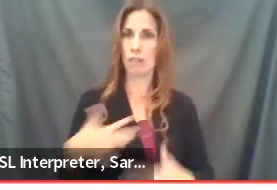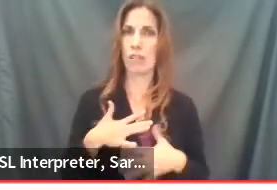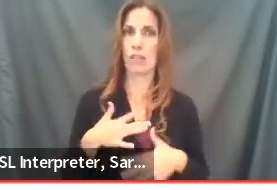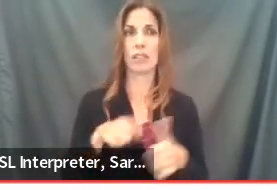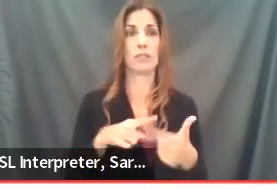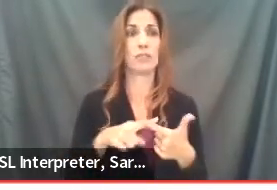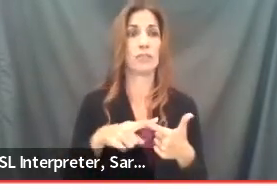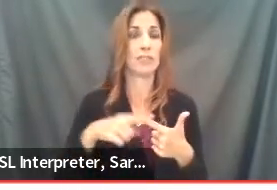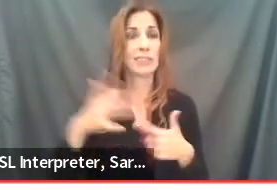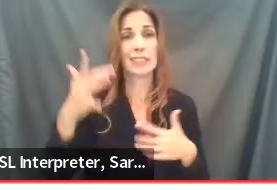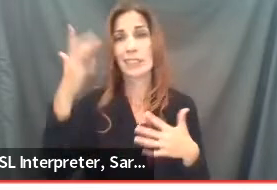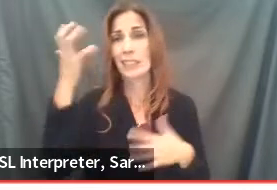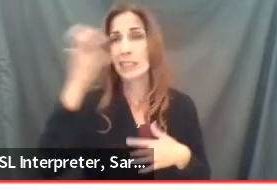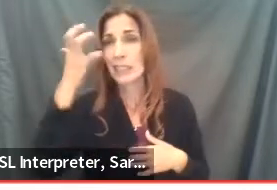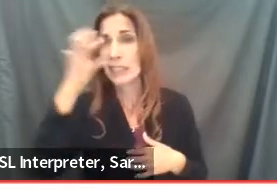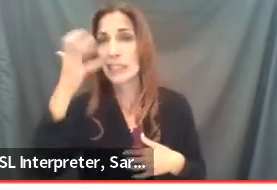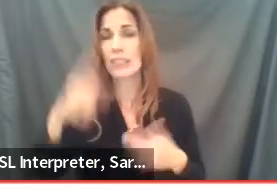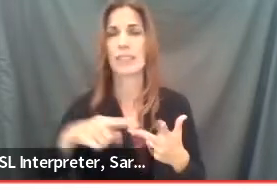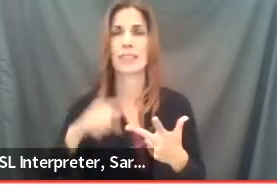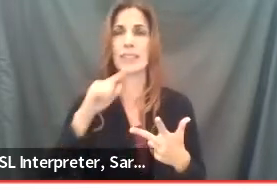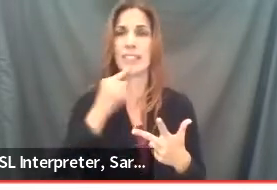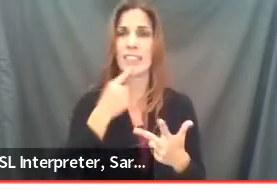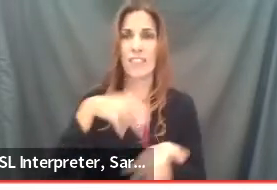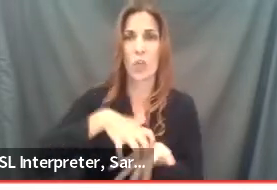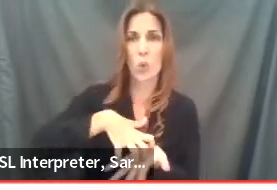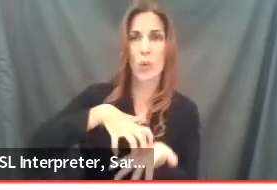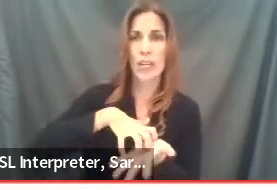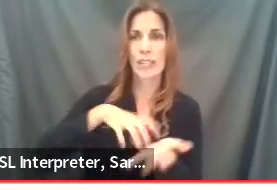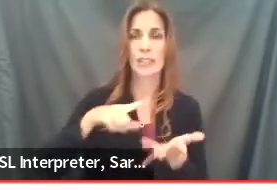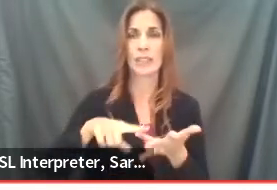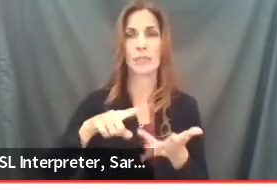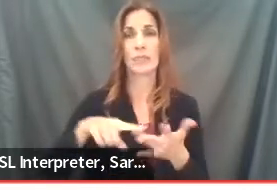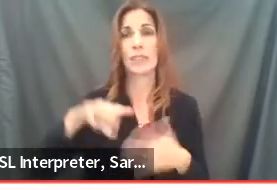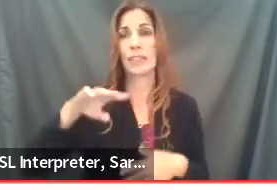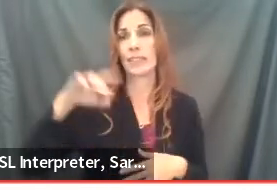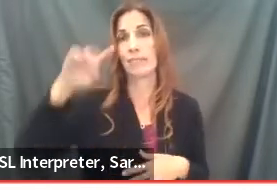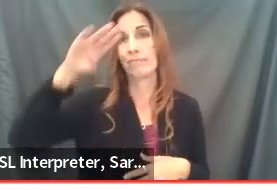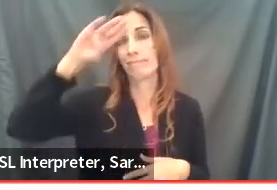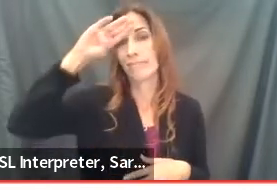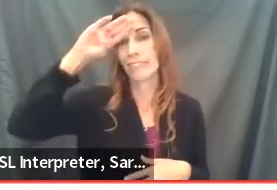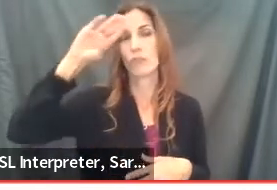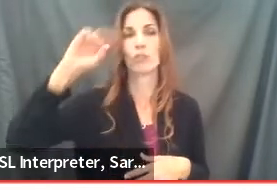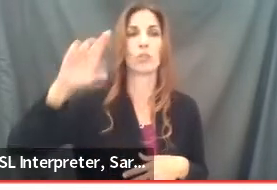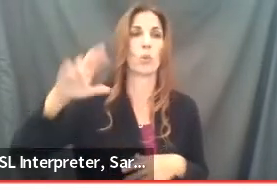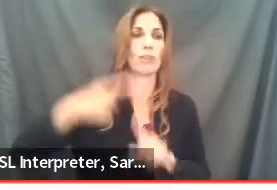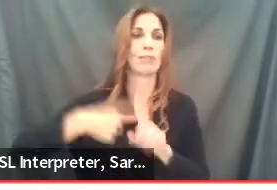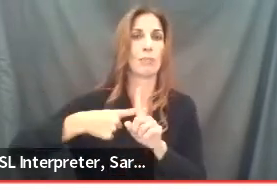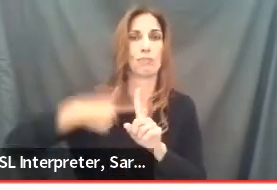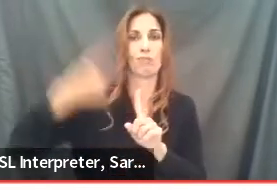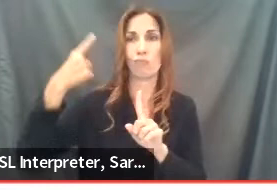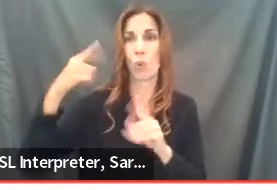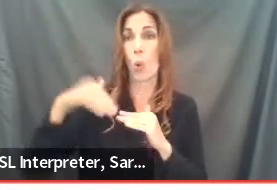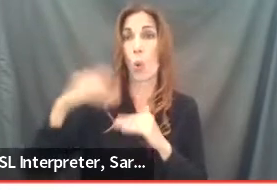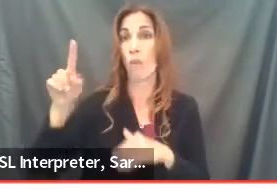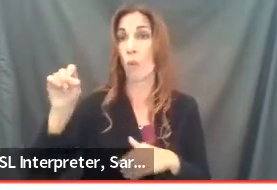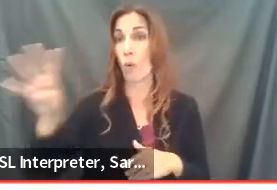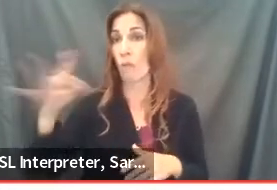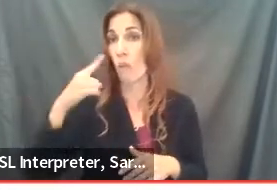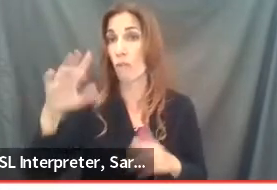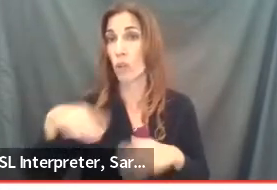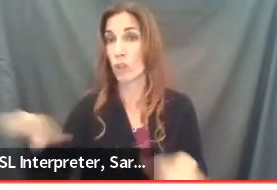dizziness, severe weakness, temperature or fevers over 104 for children,